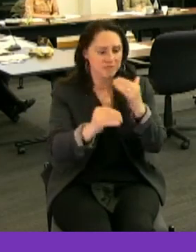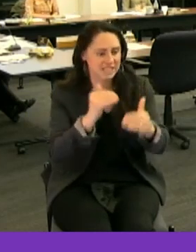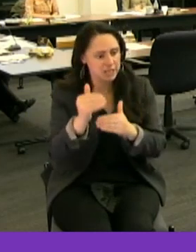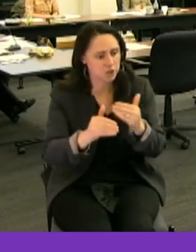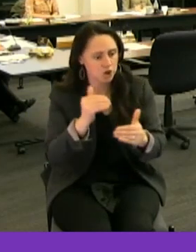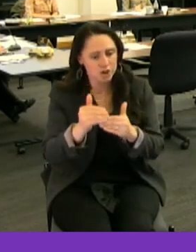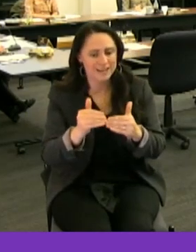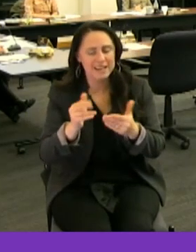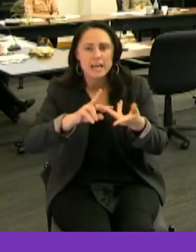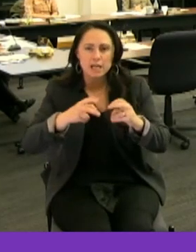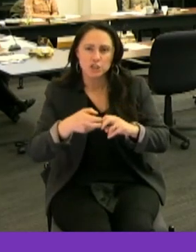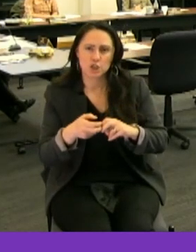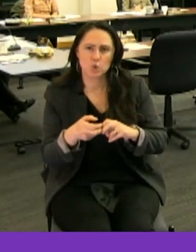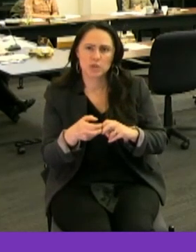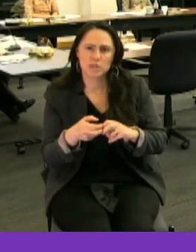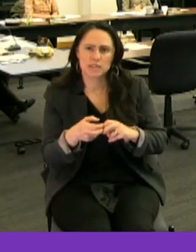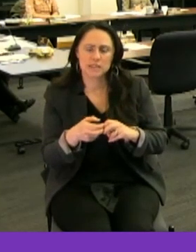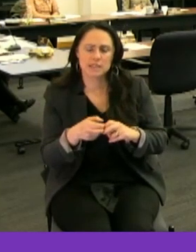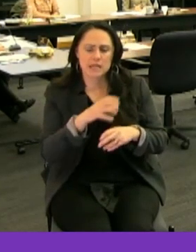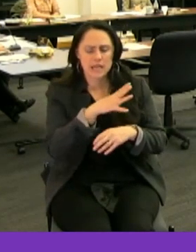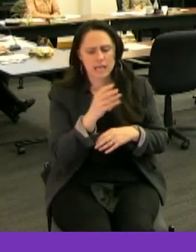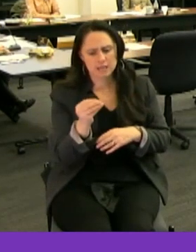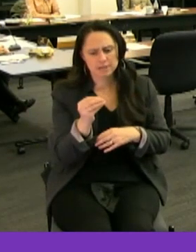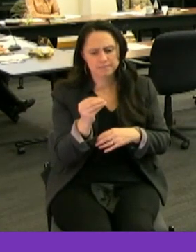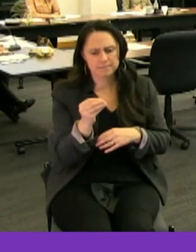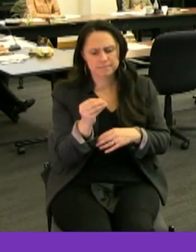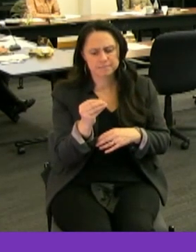more of a procedure issue. And